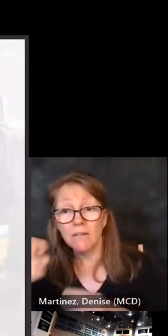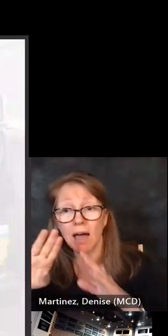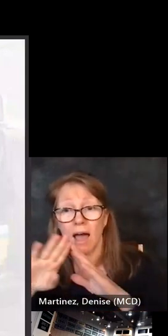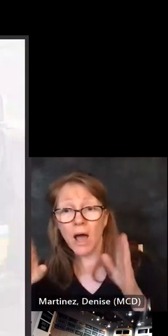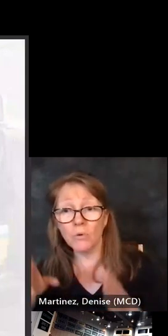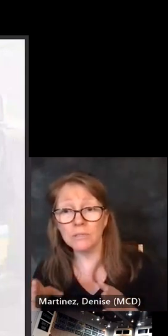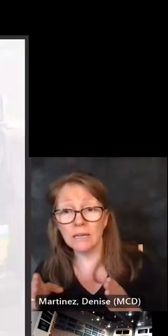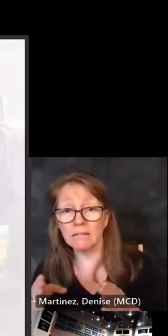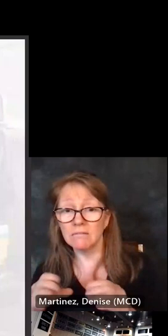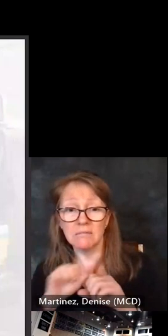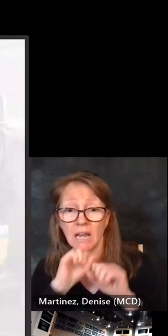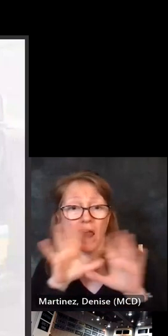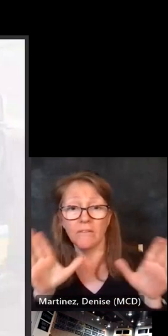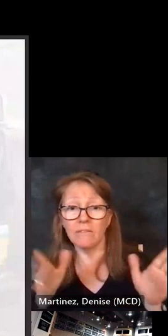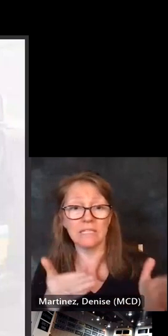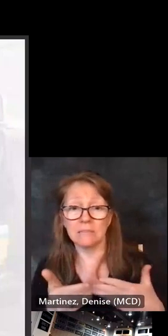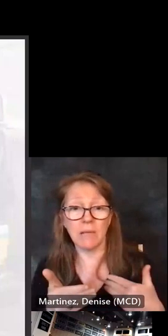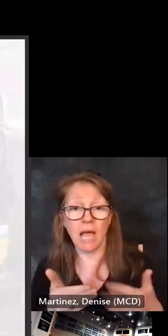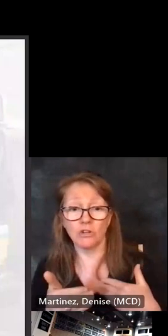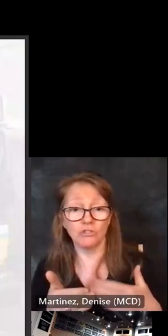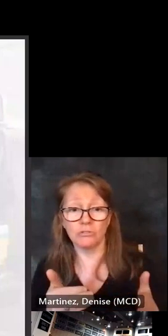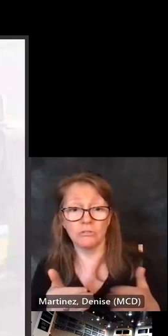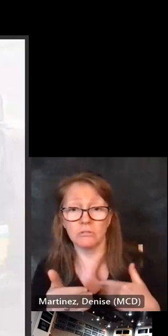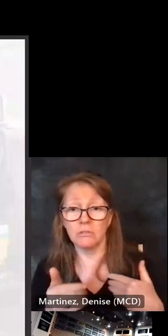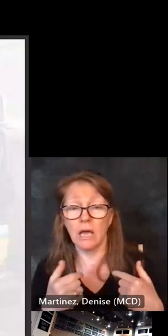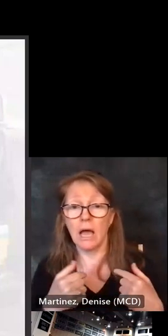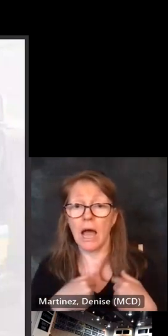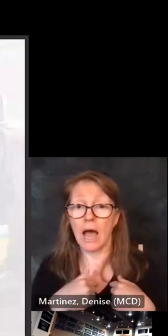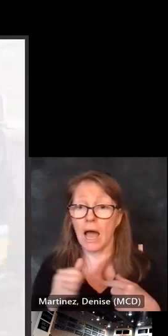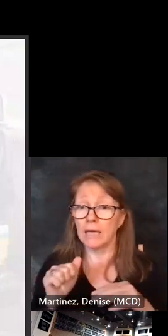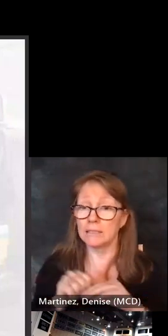By the way, I sent probably